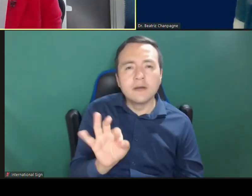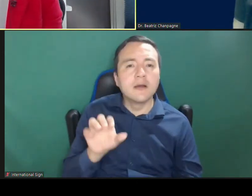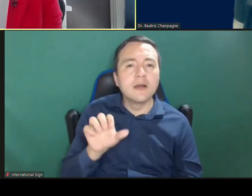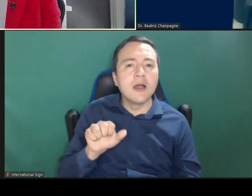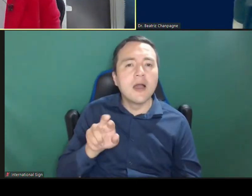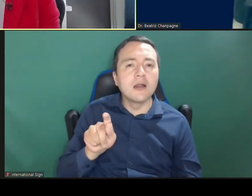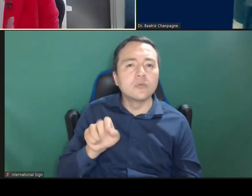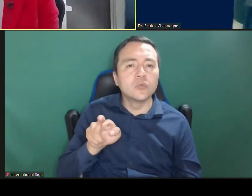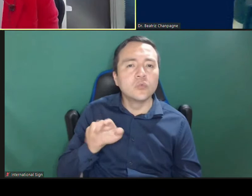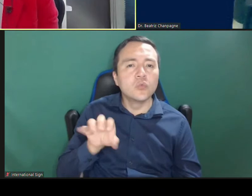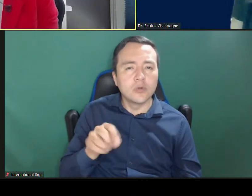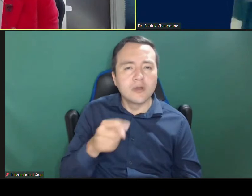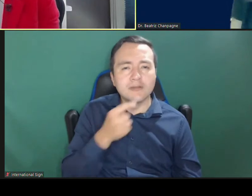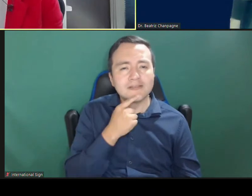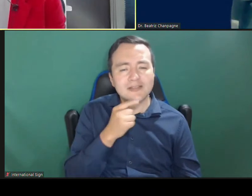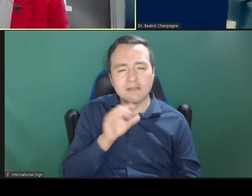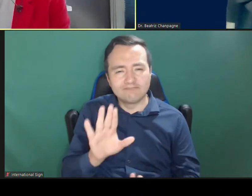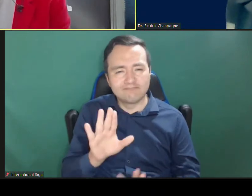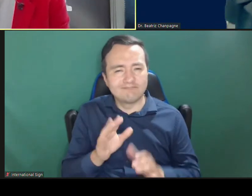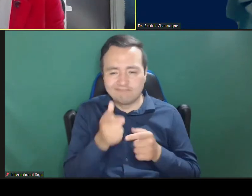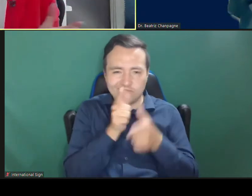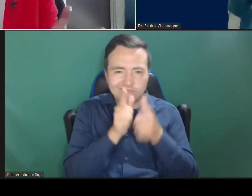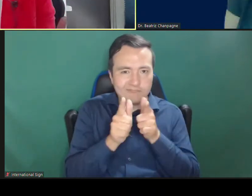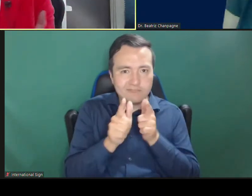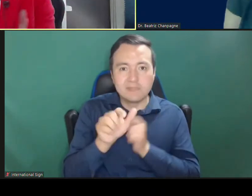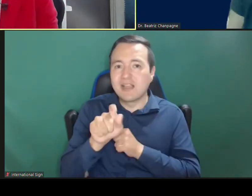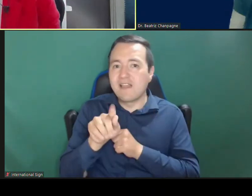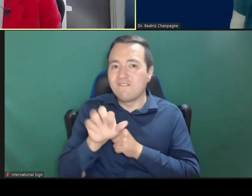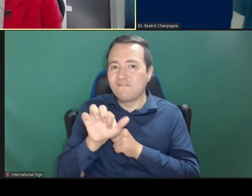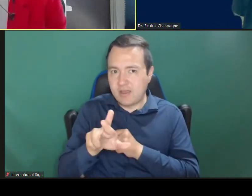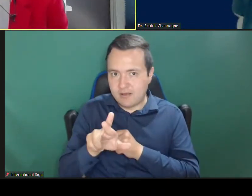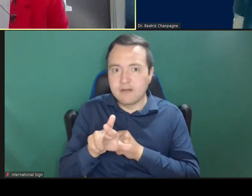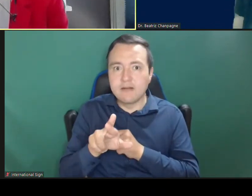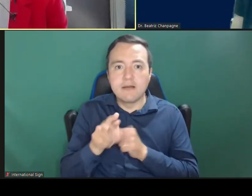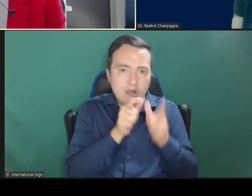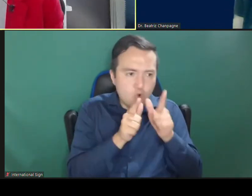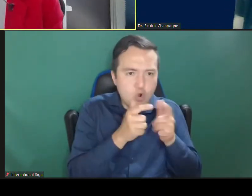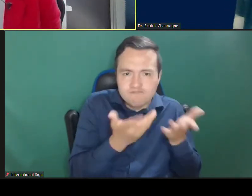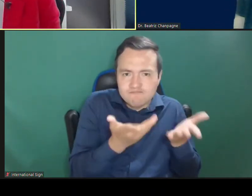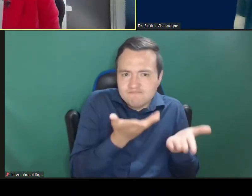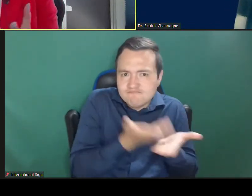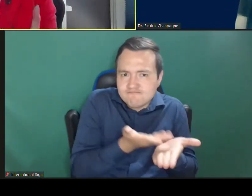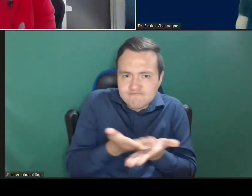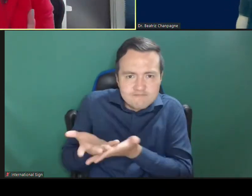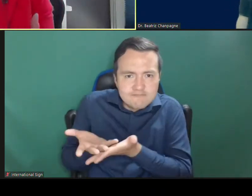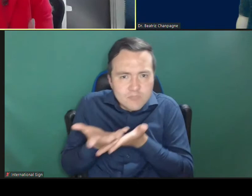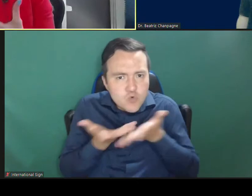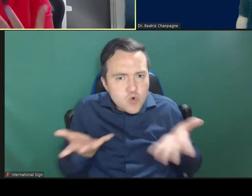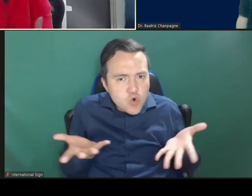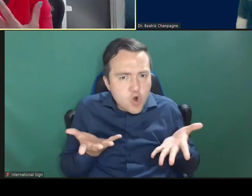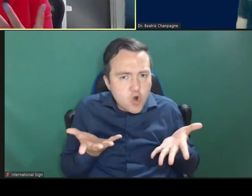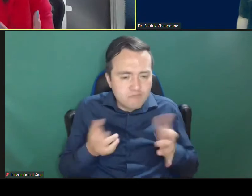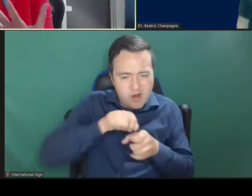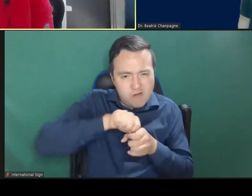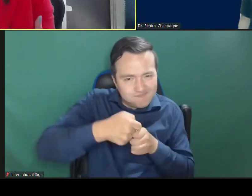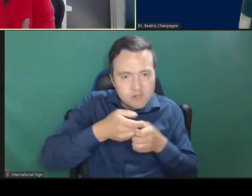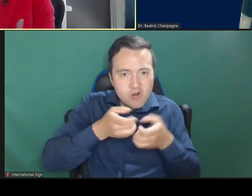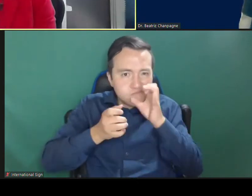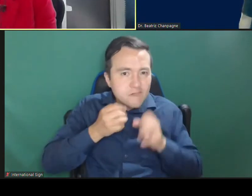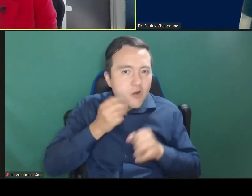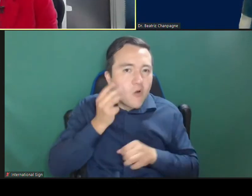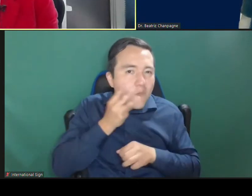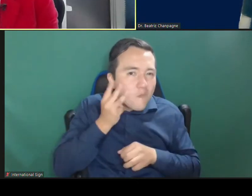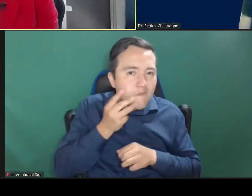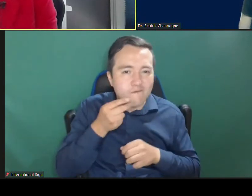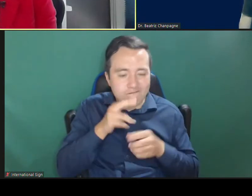foods. I think Arturo is asking about the safer and alcohol. If perhaps you could